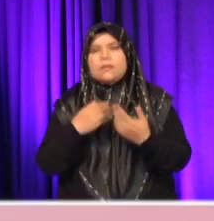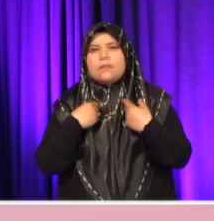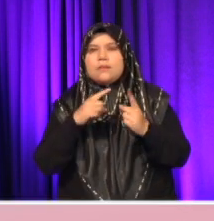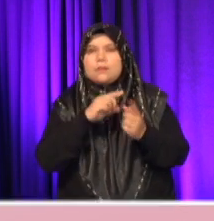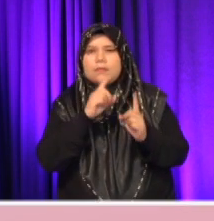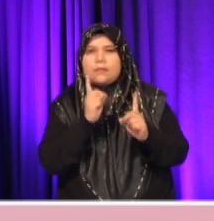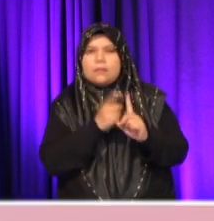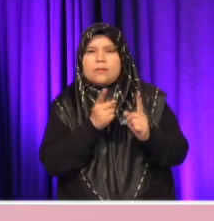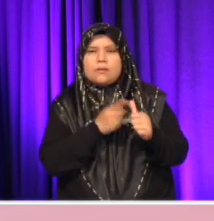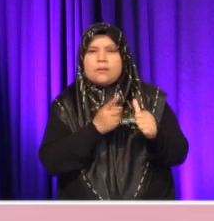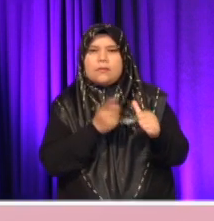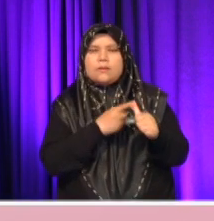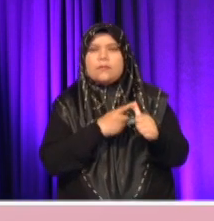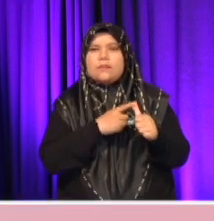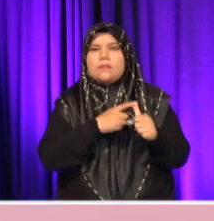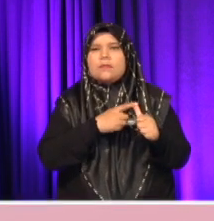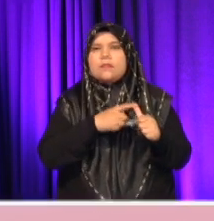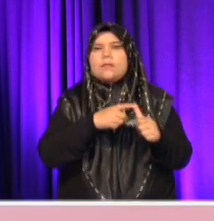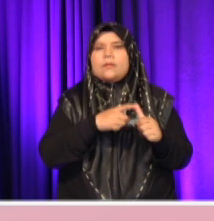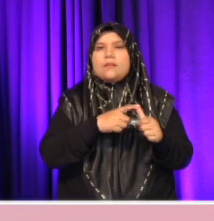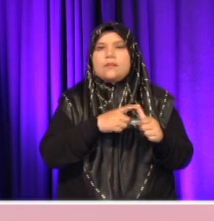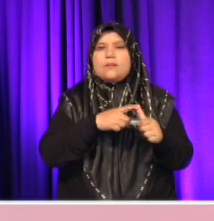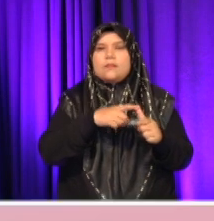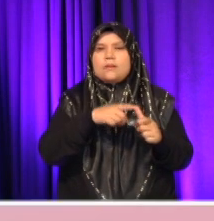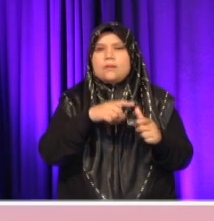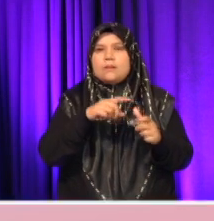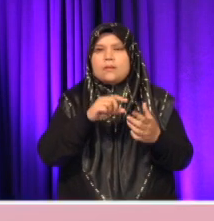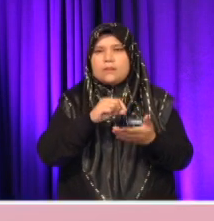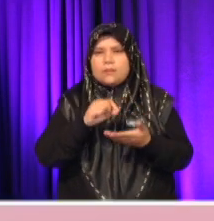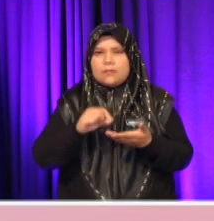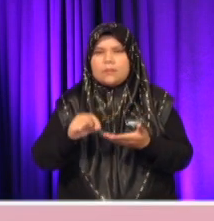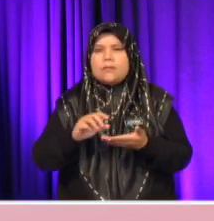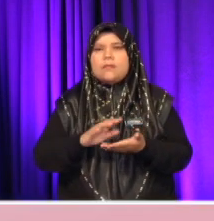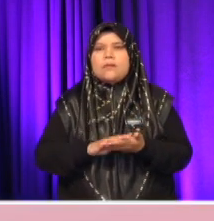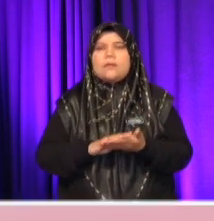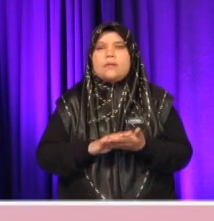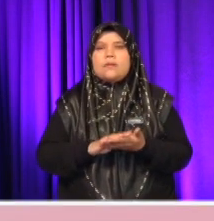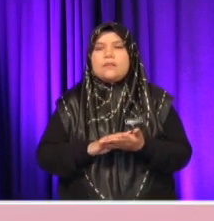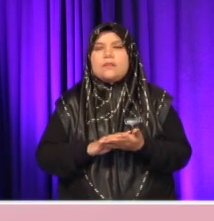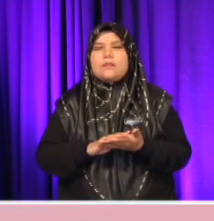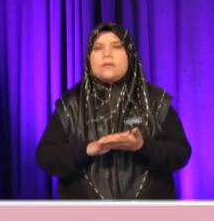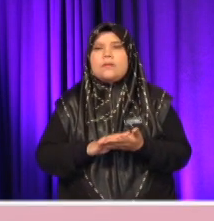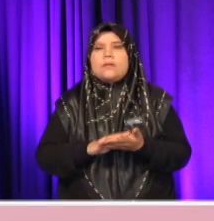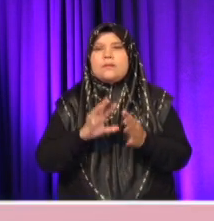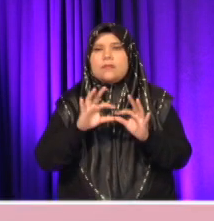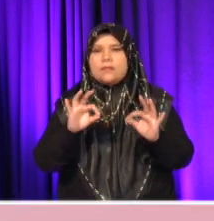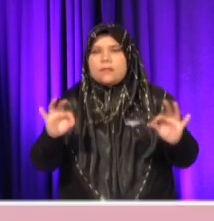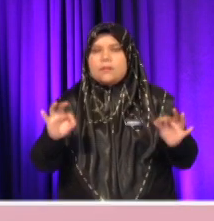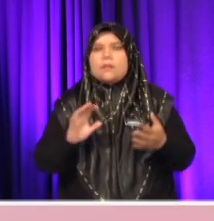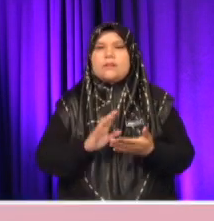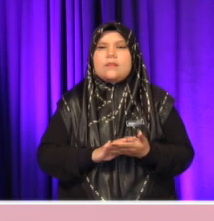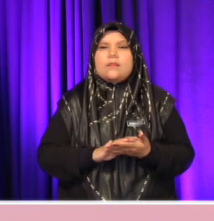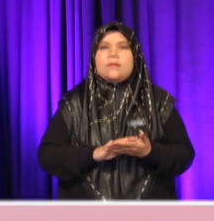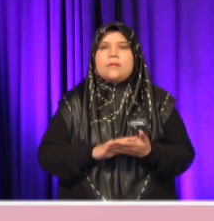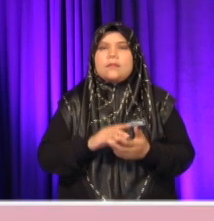letter for each word. All right. Is it always the first letter, Miss Fahana? Yes, it will be the first letter. Okay. And then each